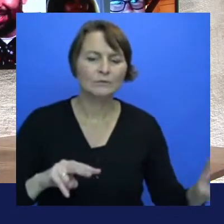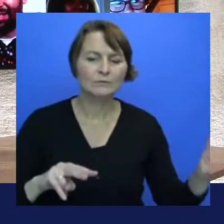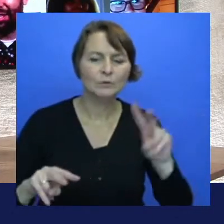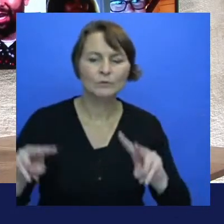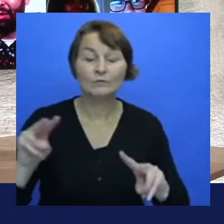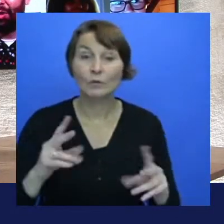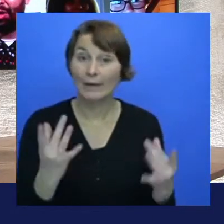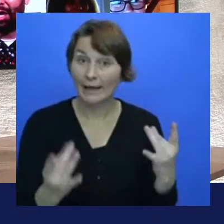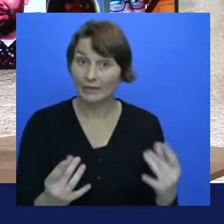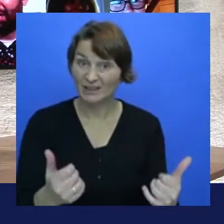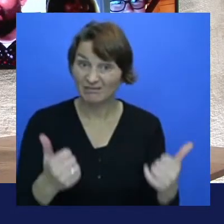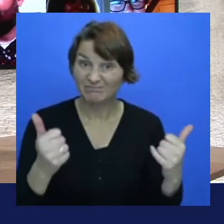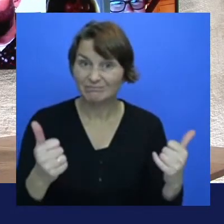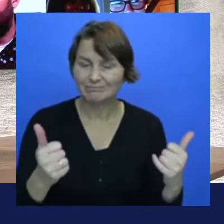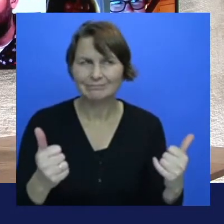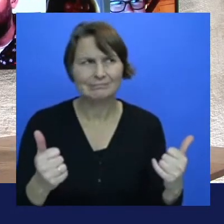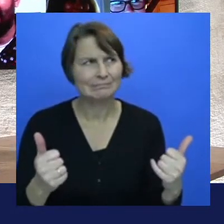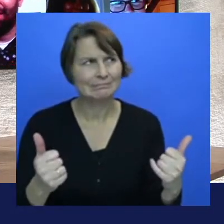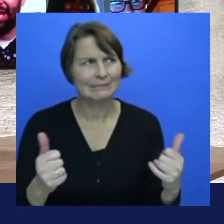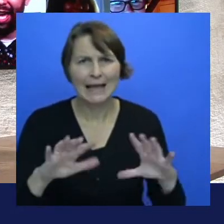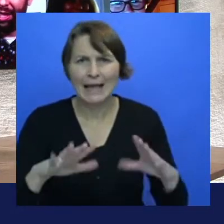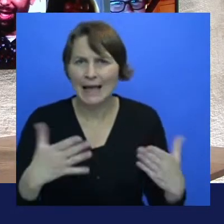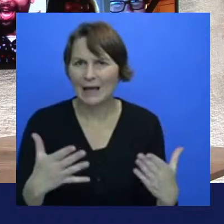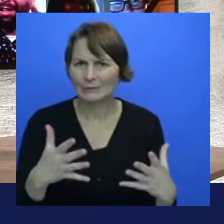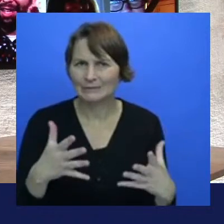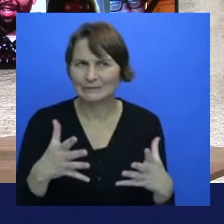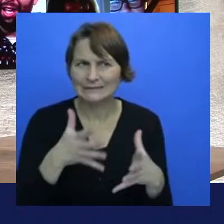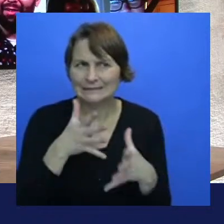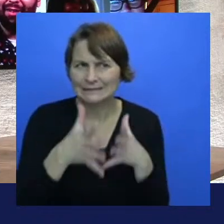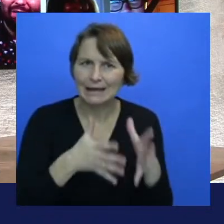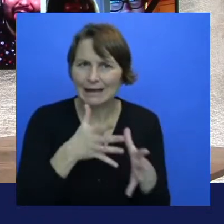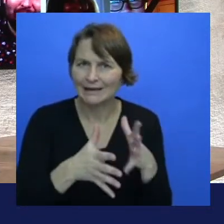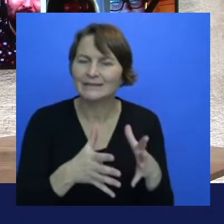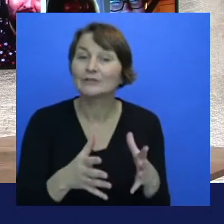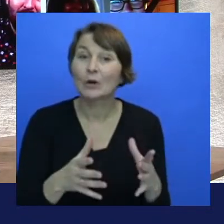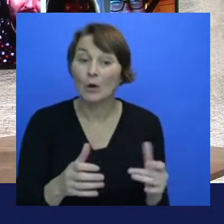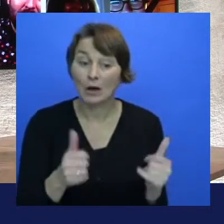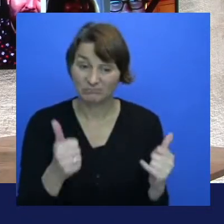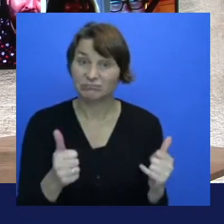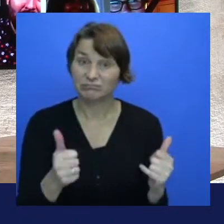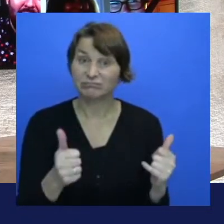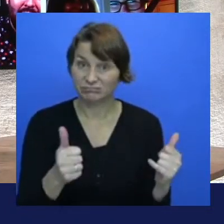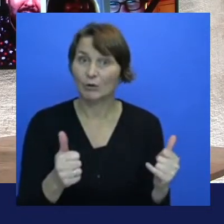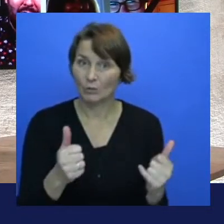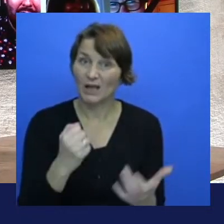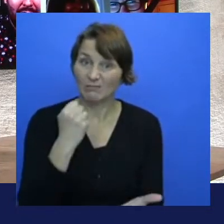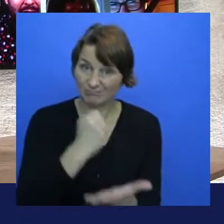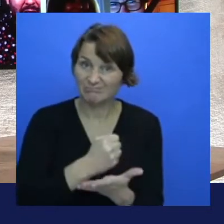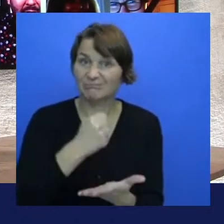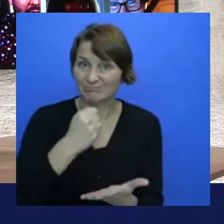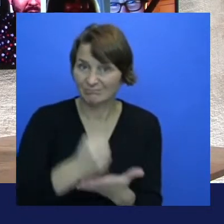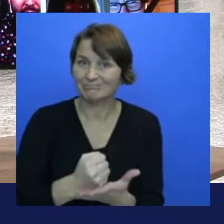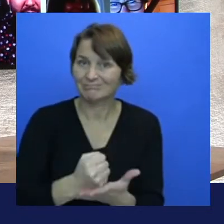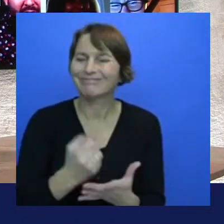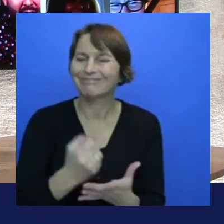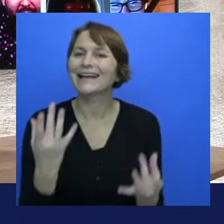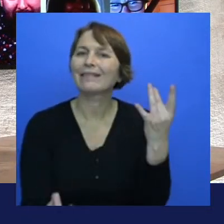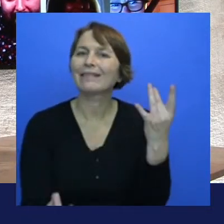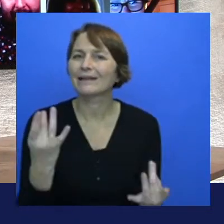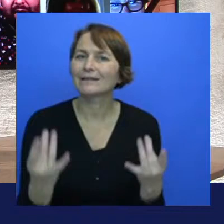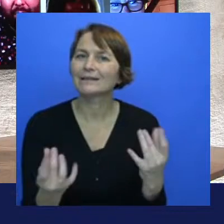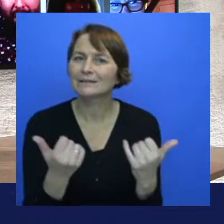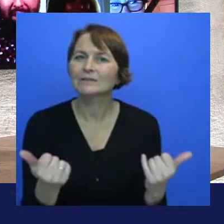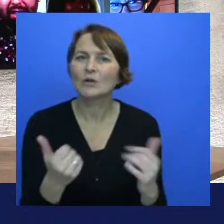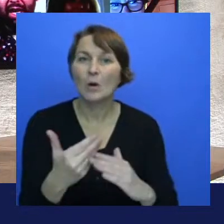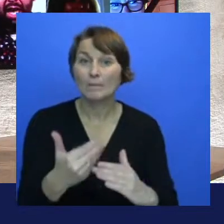This is not a real word. I wonder how they're going to sign it. The ethicality of a model. And so I love how you focused on the beginning,